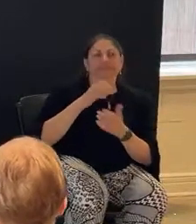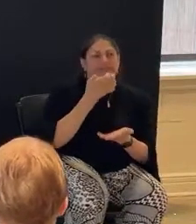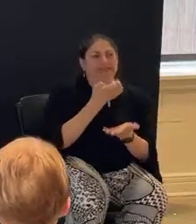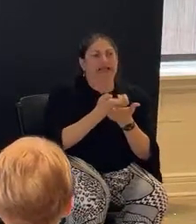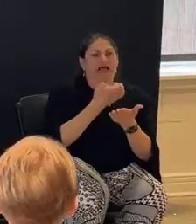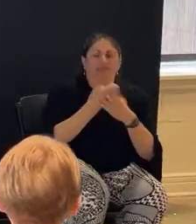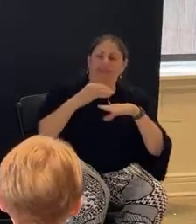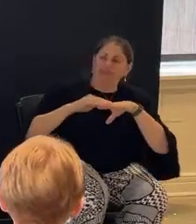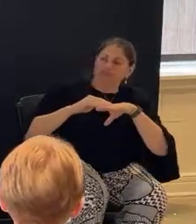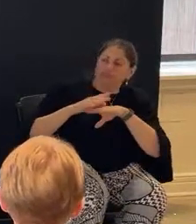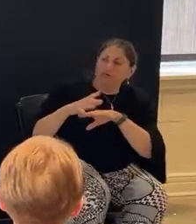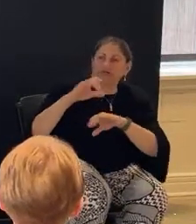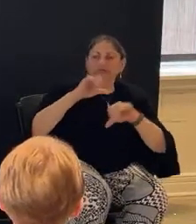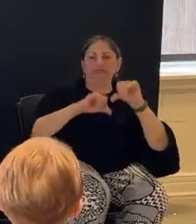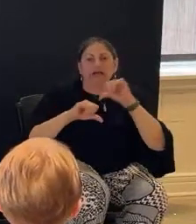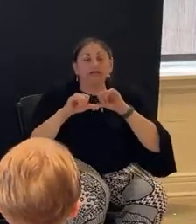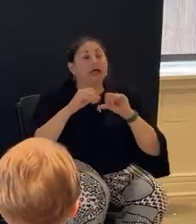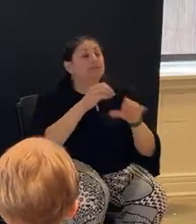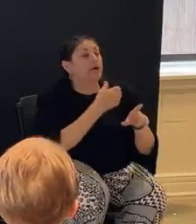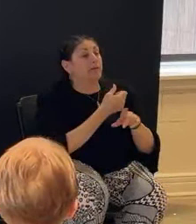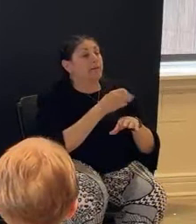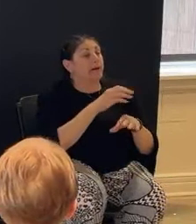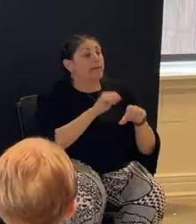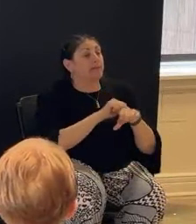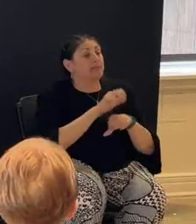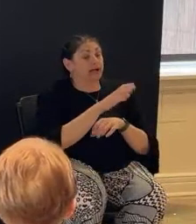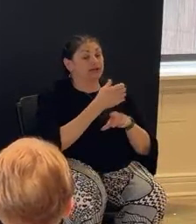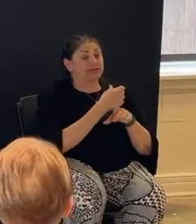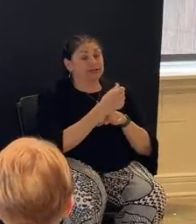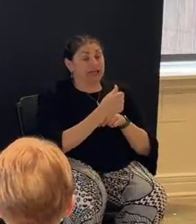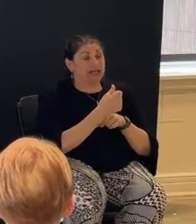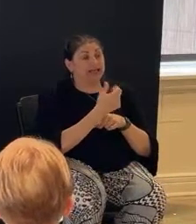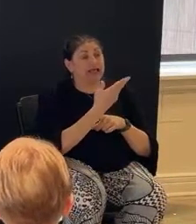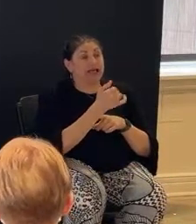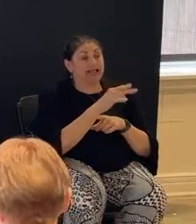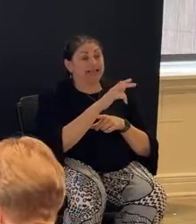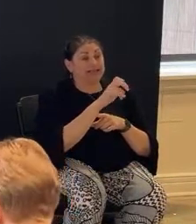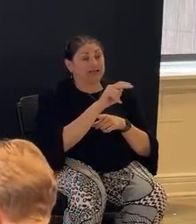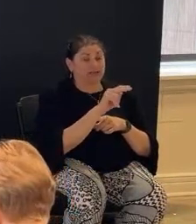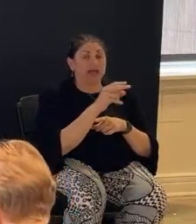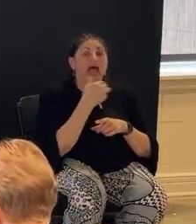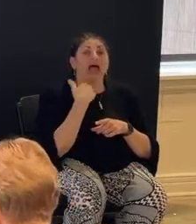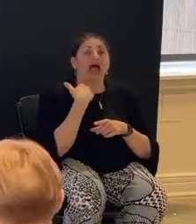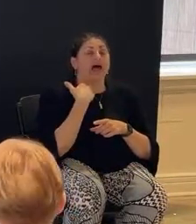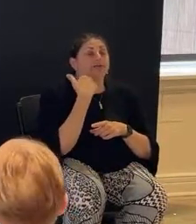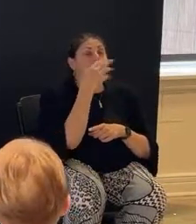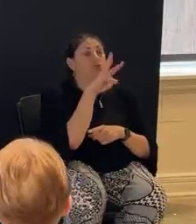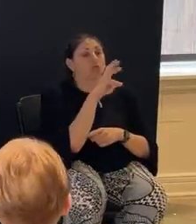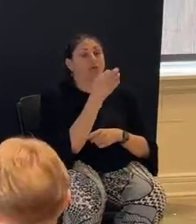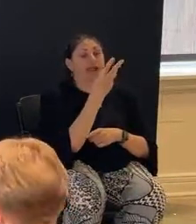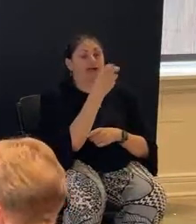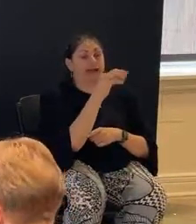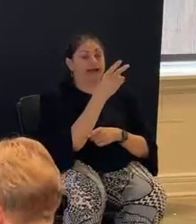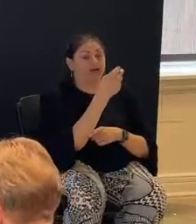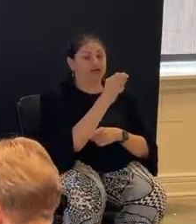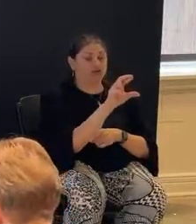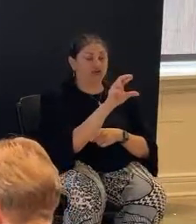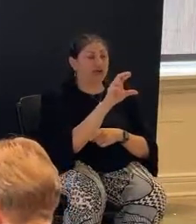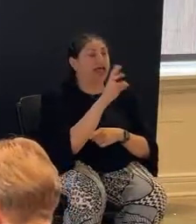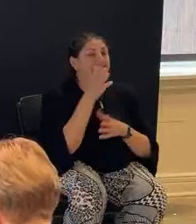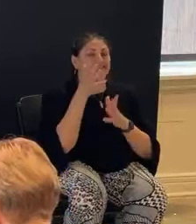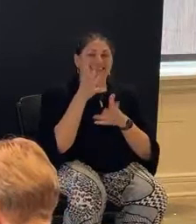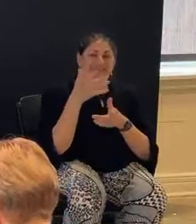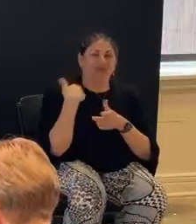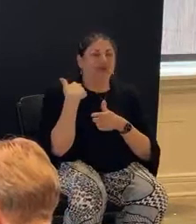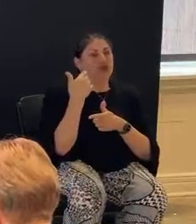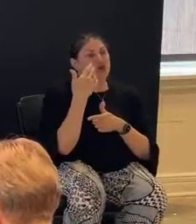In Mount St. Helens, there was the issue of Weyerhaeuser sort of having their logging crews out, and is it safe? And yes, it is, but it wasn't